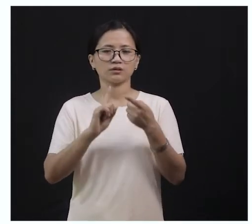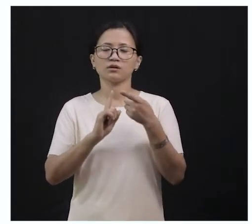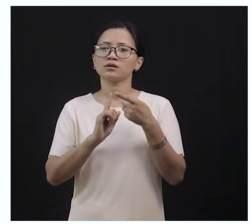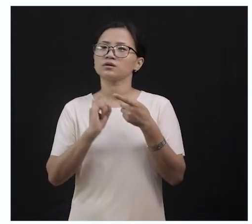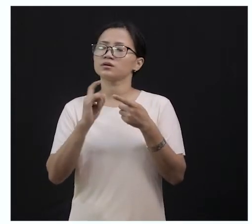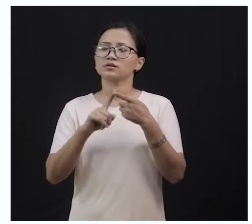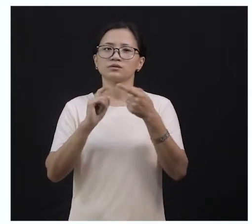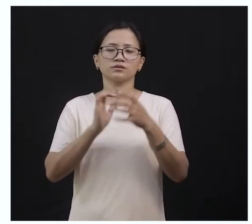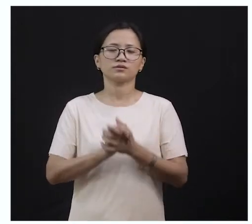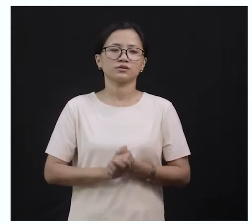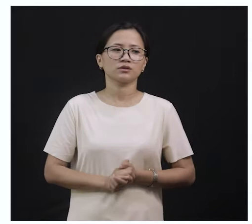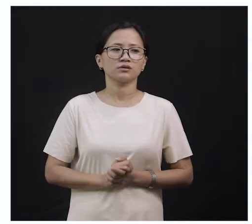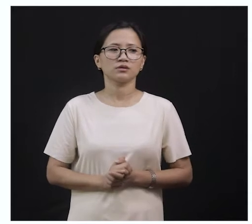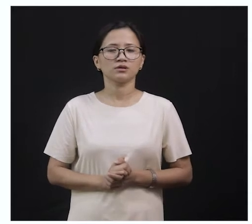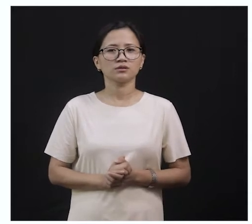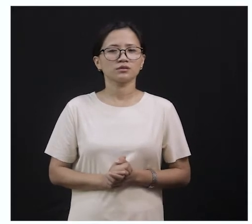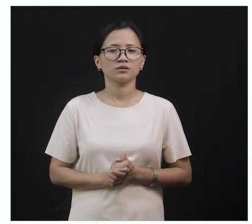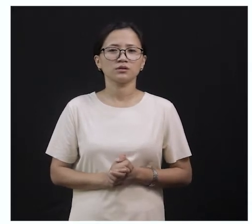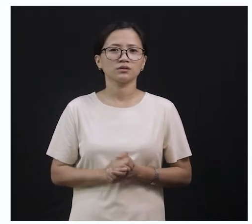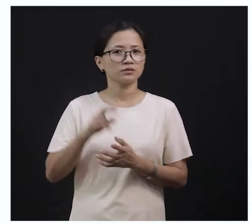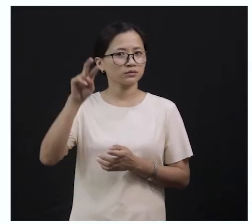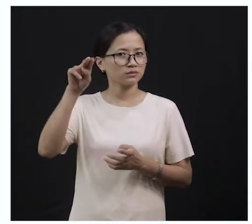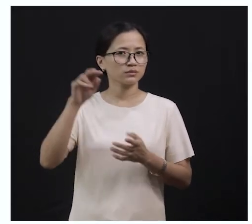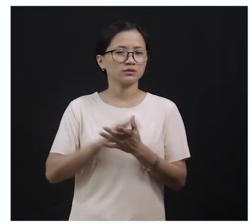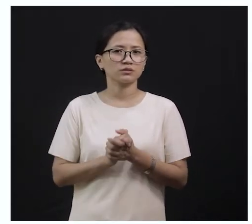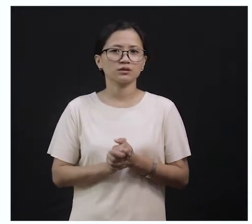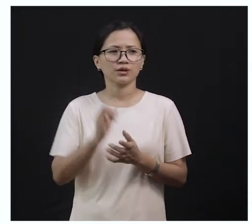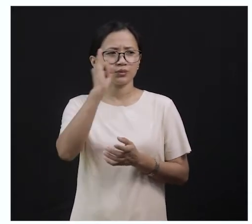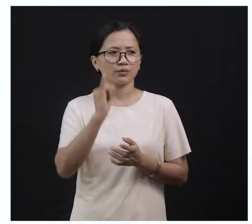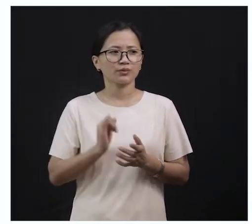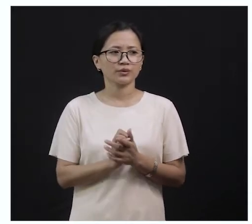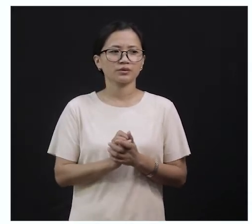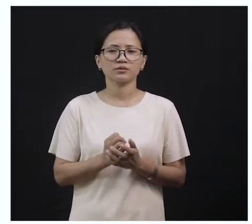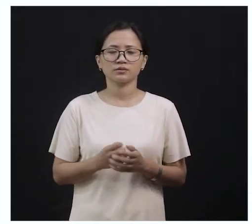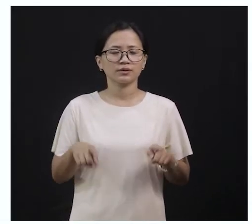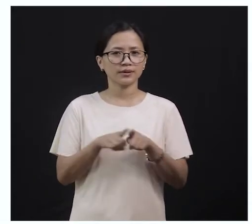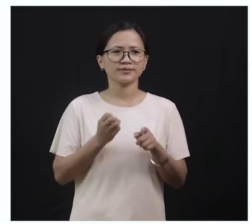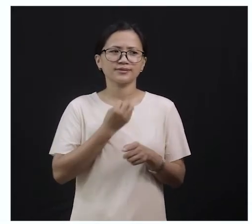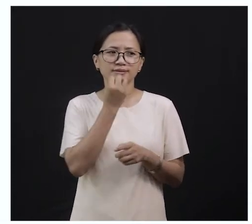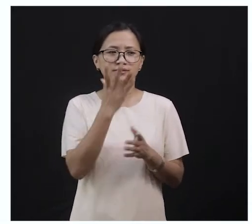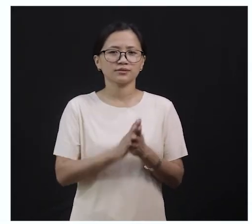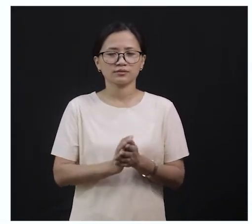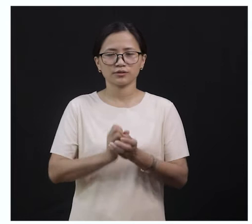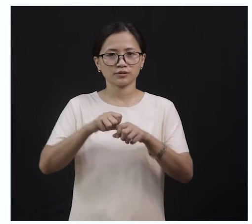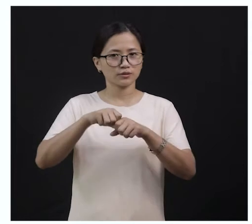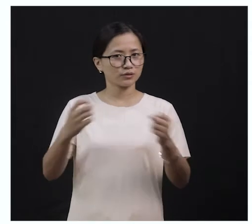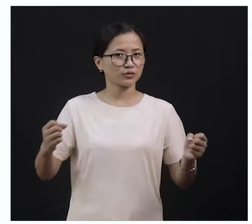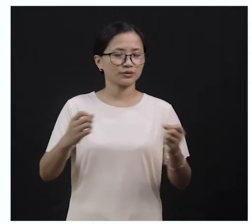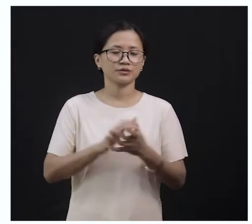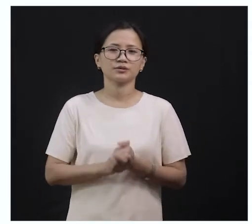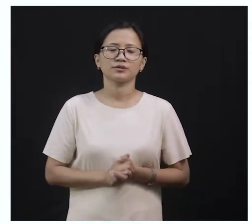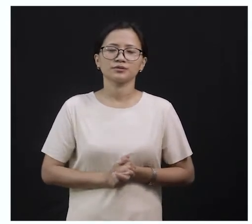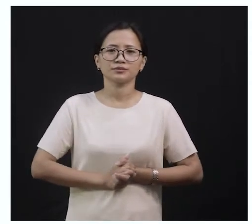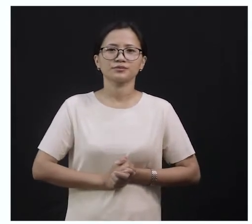Fragile. Fragile. Fragile means weak and easily destroyed. I've told you